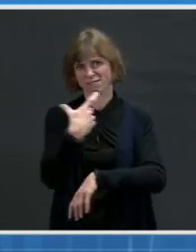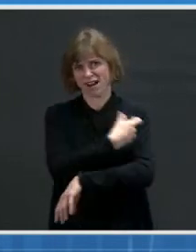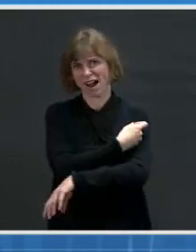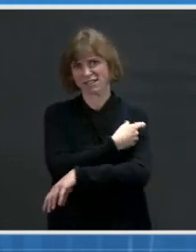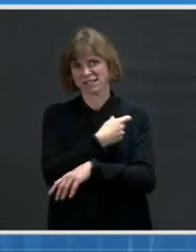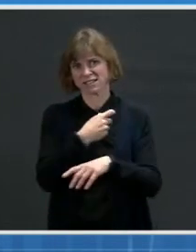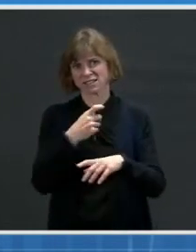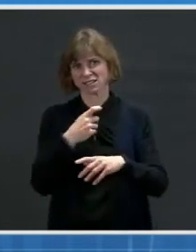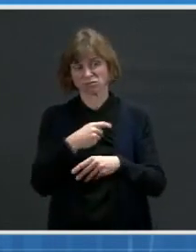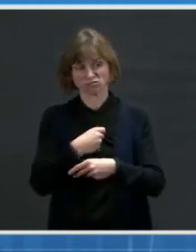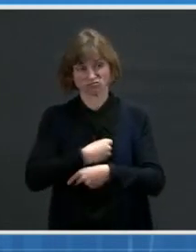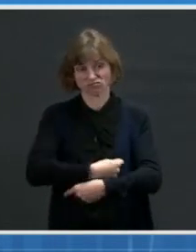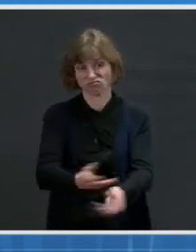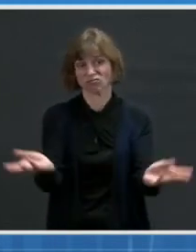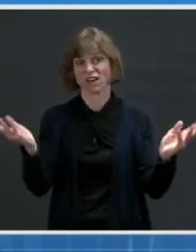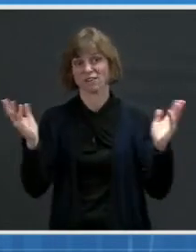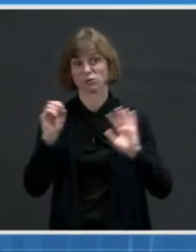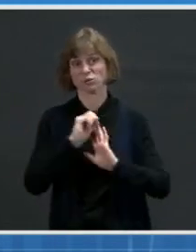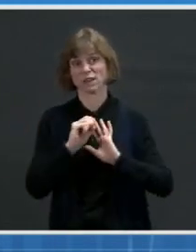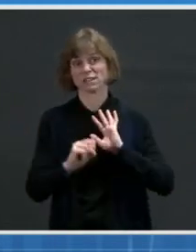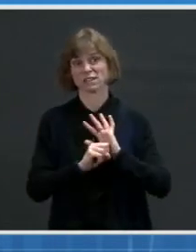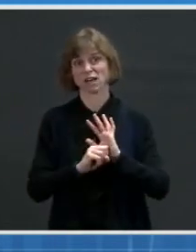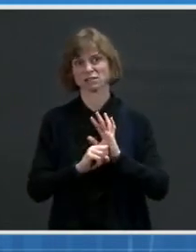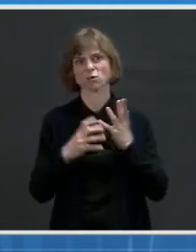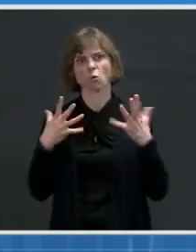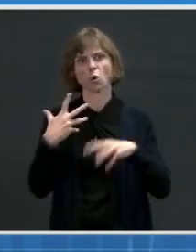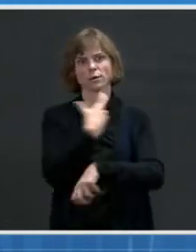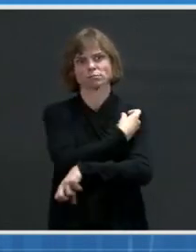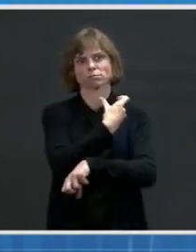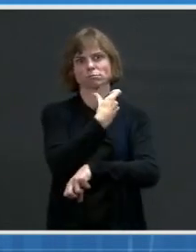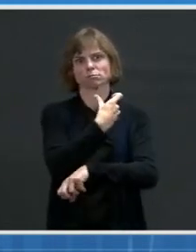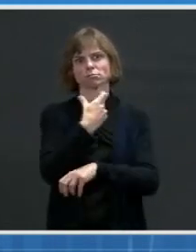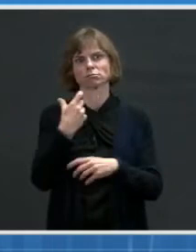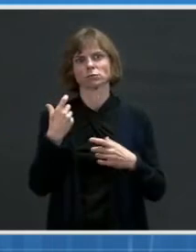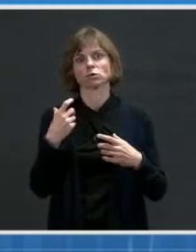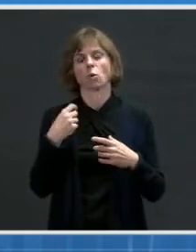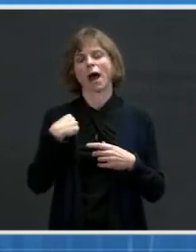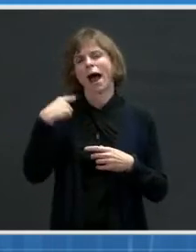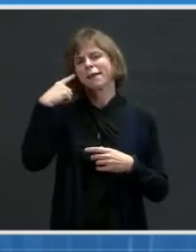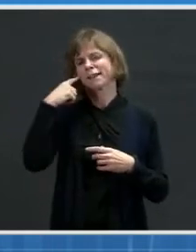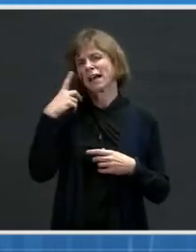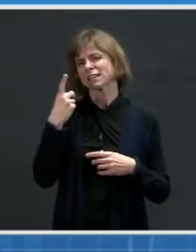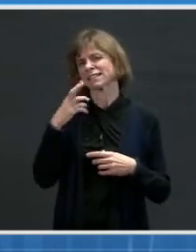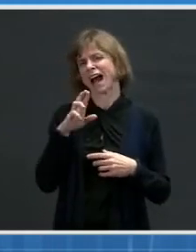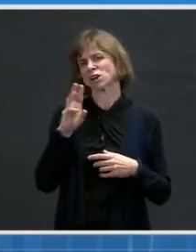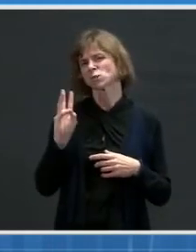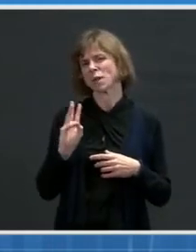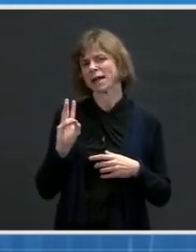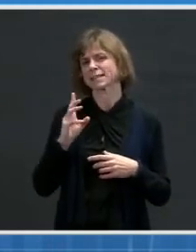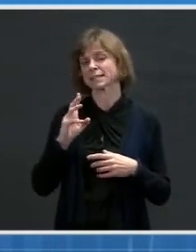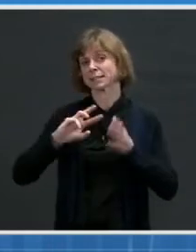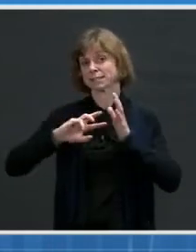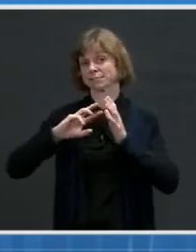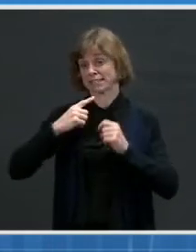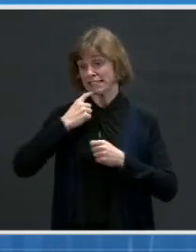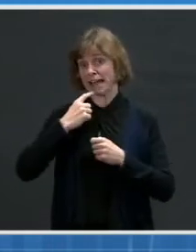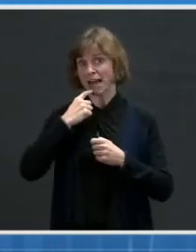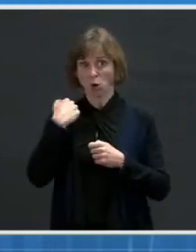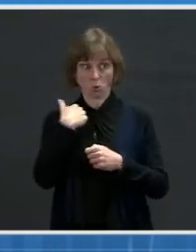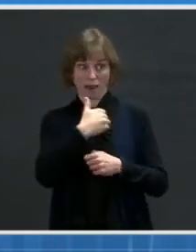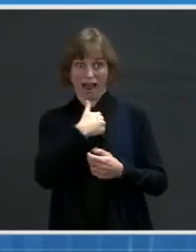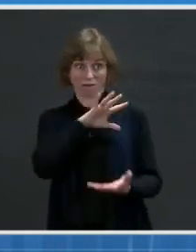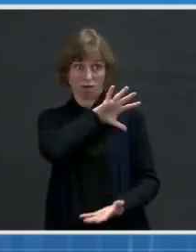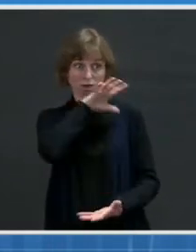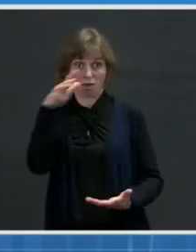been distributed to states had been administered. And so I think what Dr. Walensky was saying is we have a whole lot of